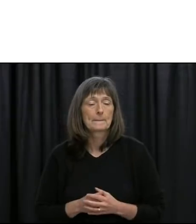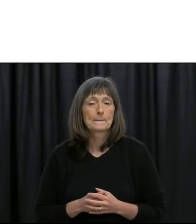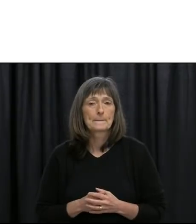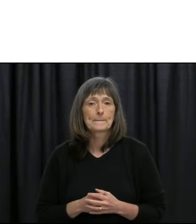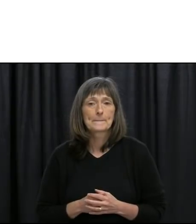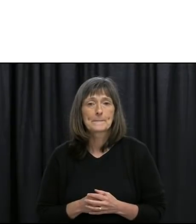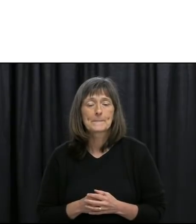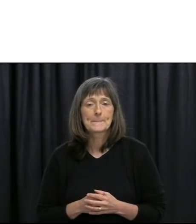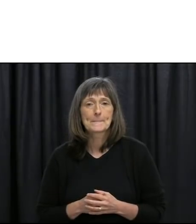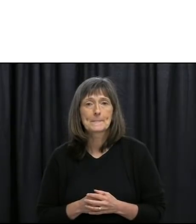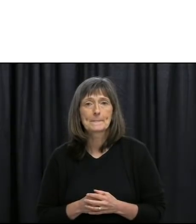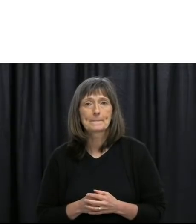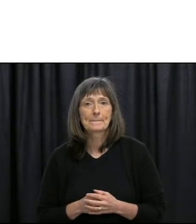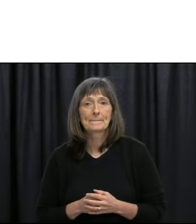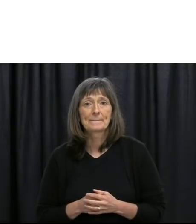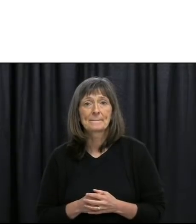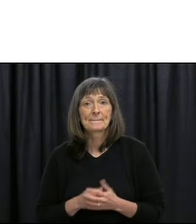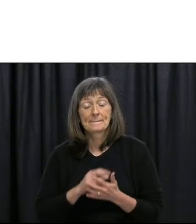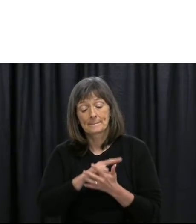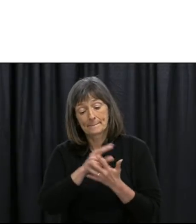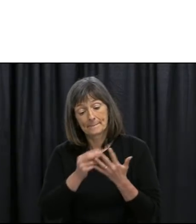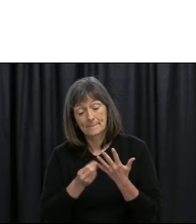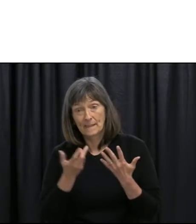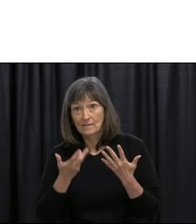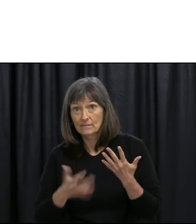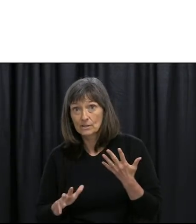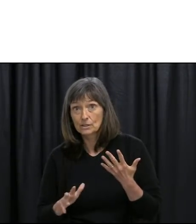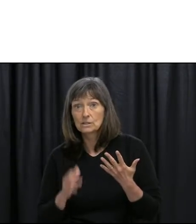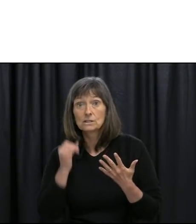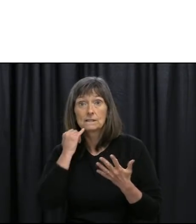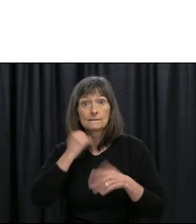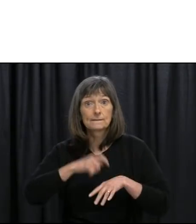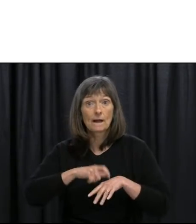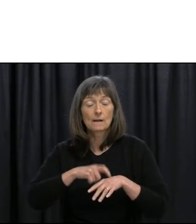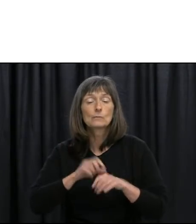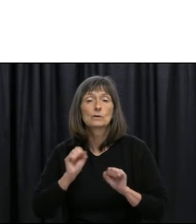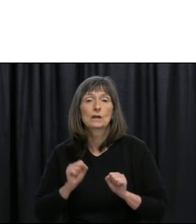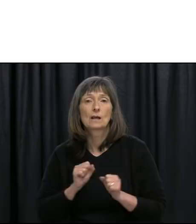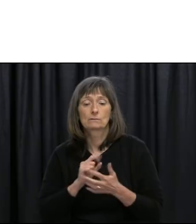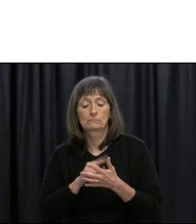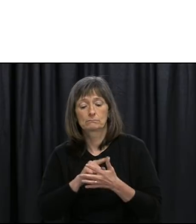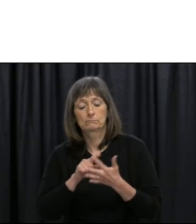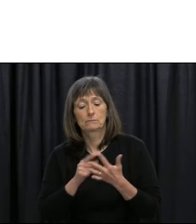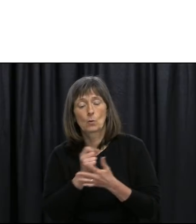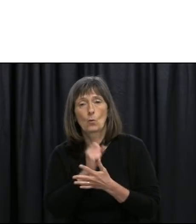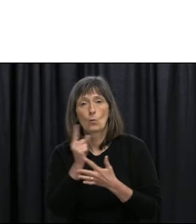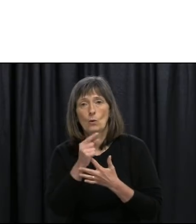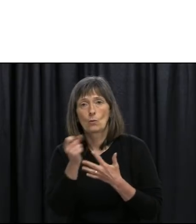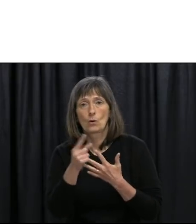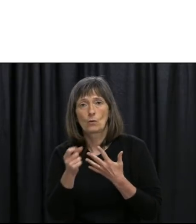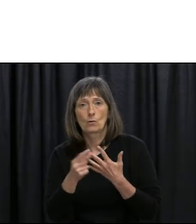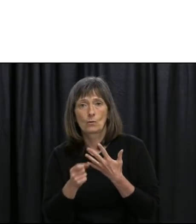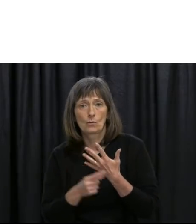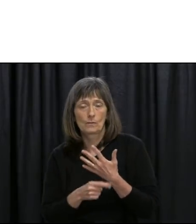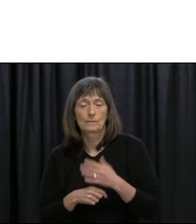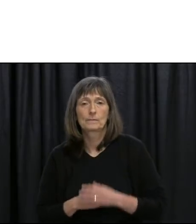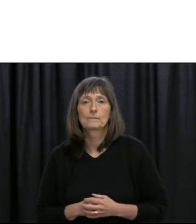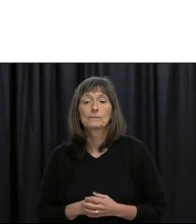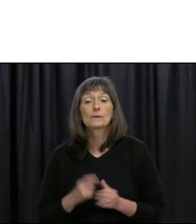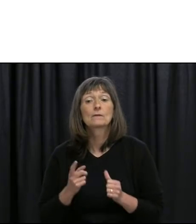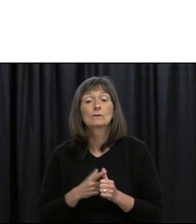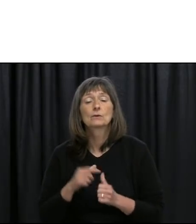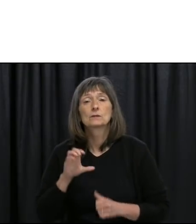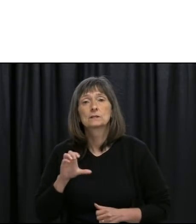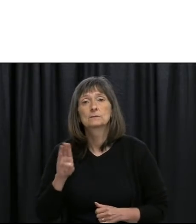been called. Following this, should time permit, there will be an opportunity for single questions. Our first questions today are from Peter Cowan